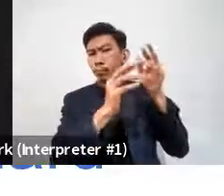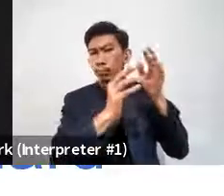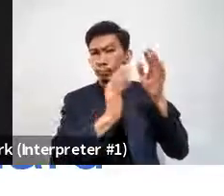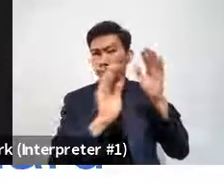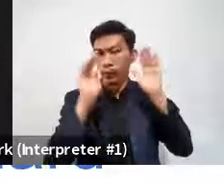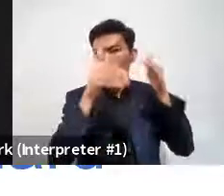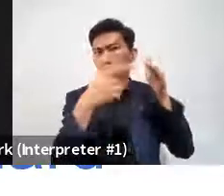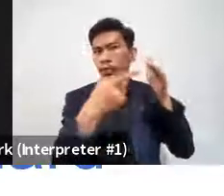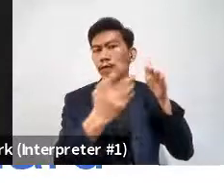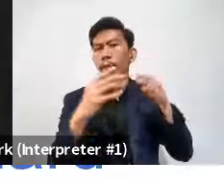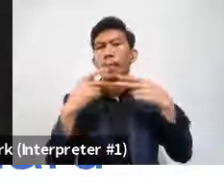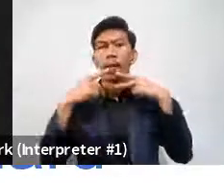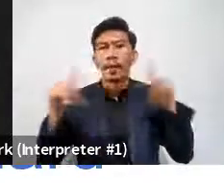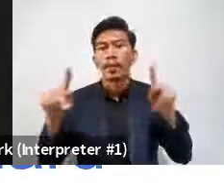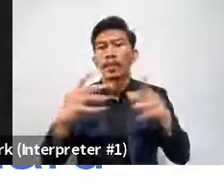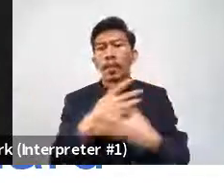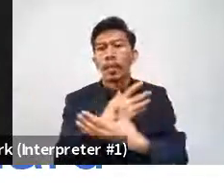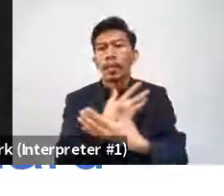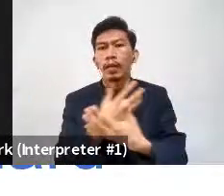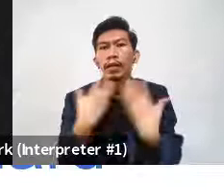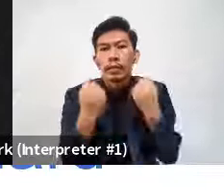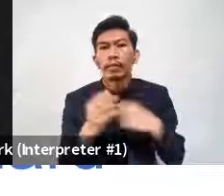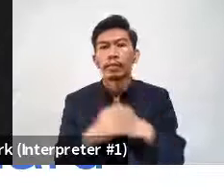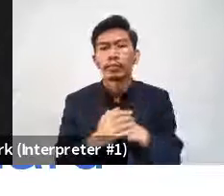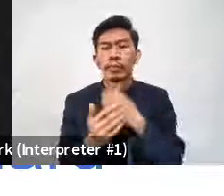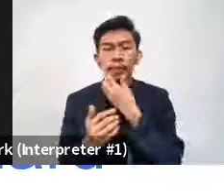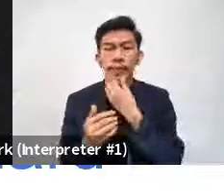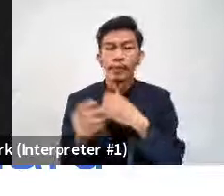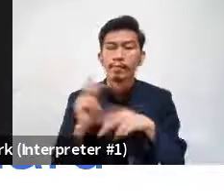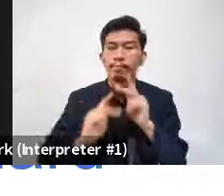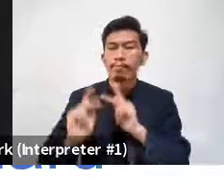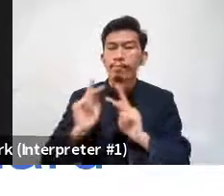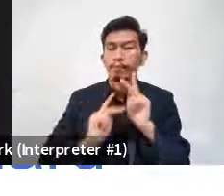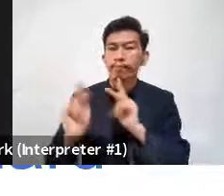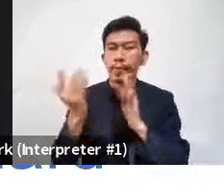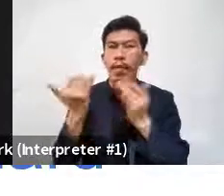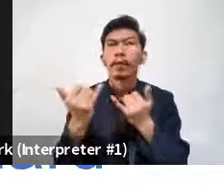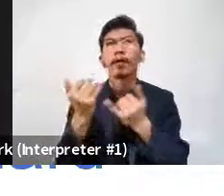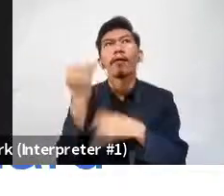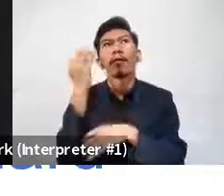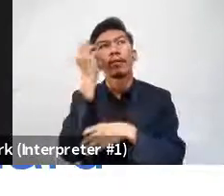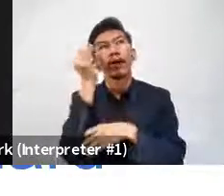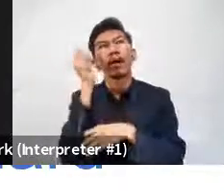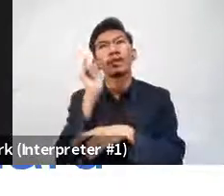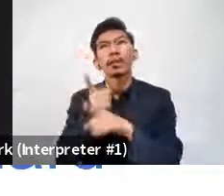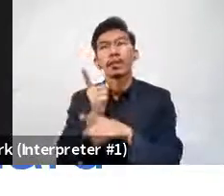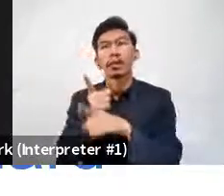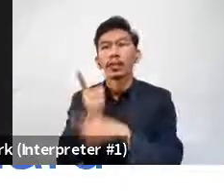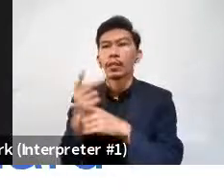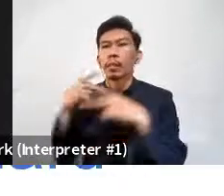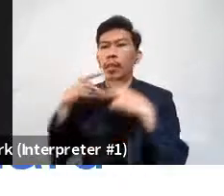The country might shift into this narrative that, okay, we begin to spend more on public health and less on